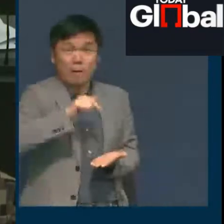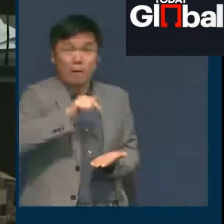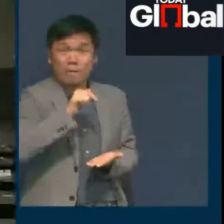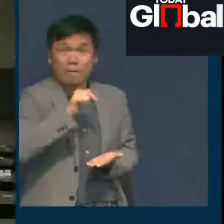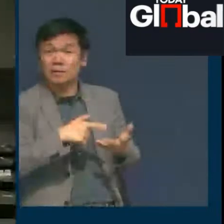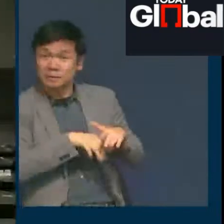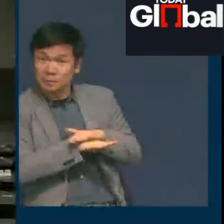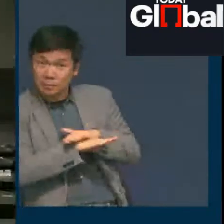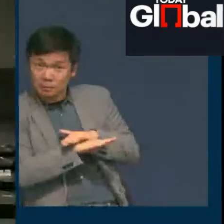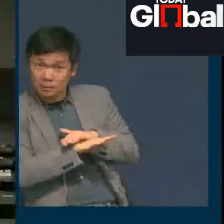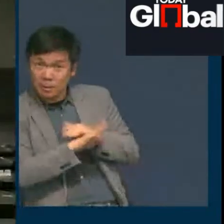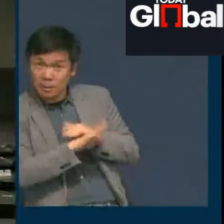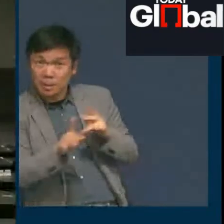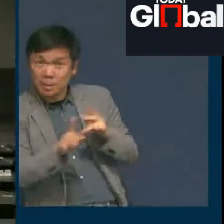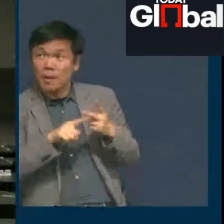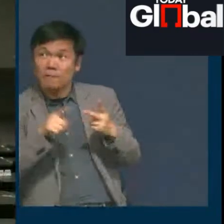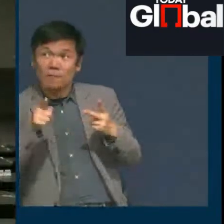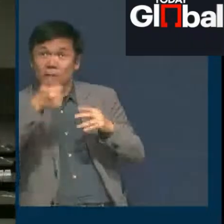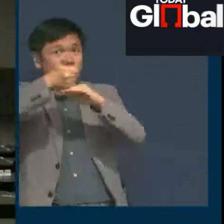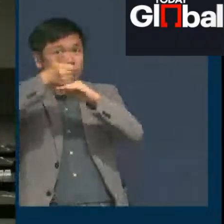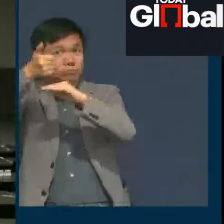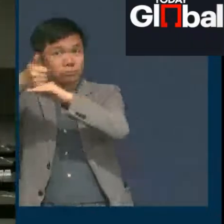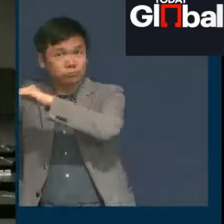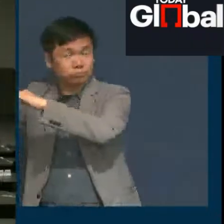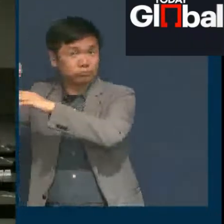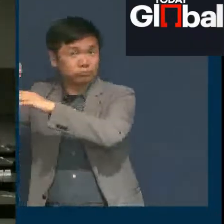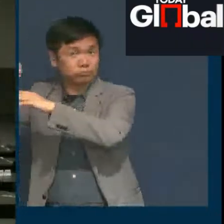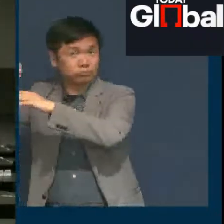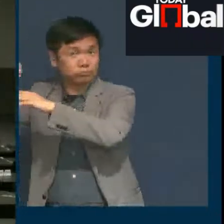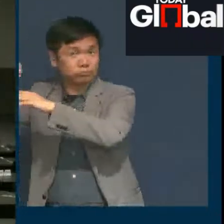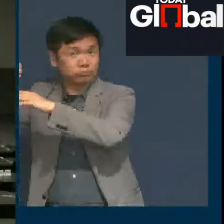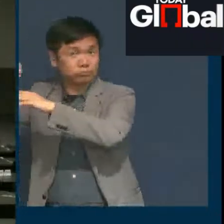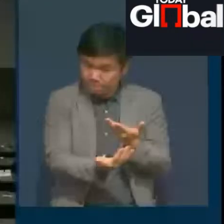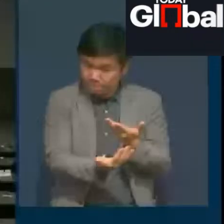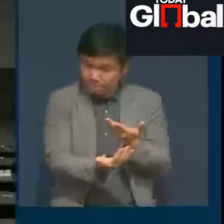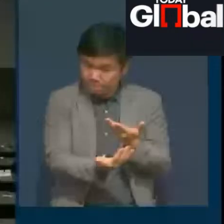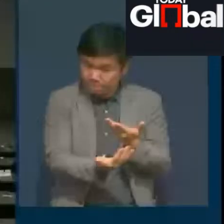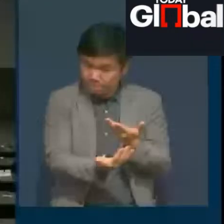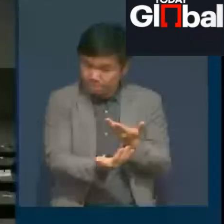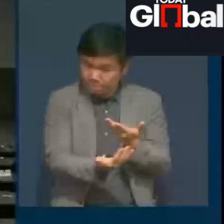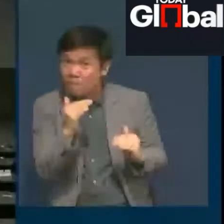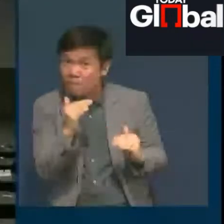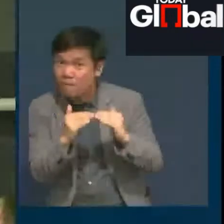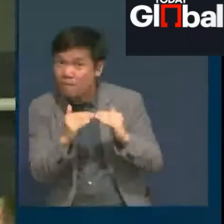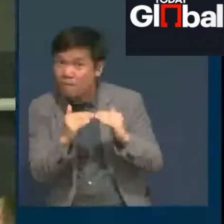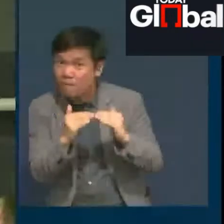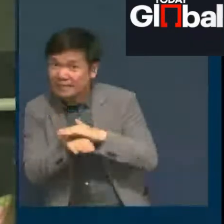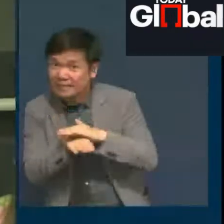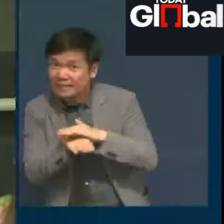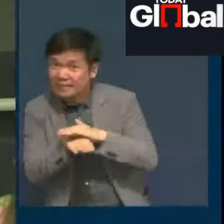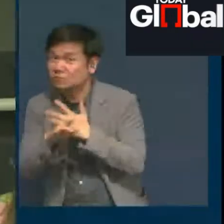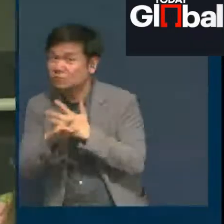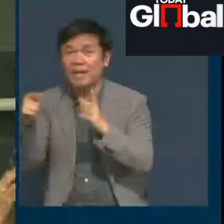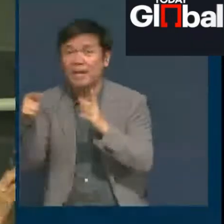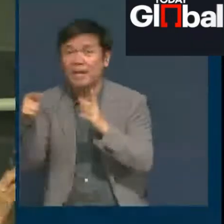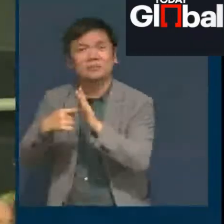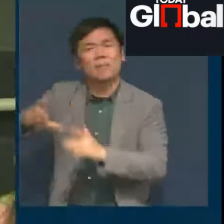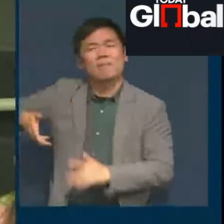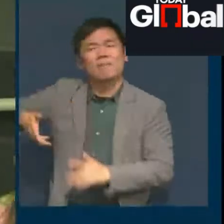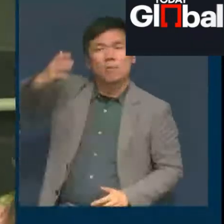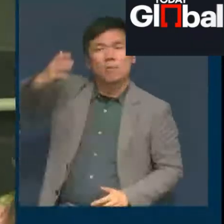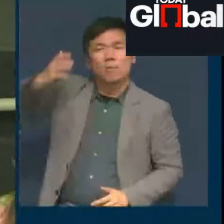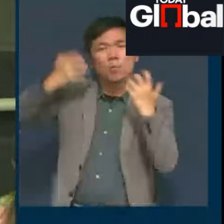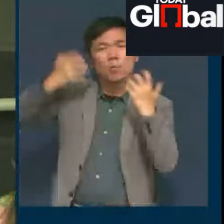and administrative employees for the persons with disabilities to have access to justice. Limited